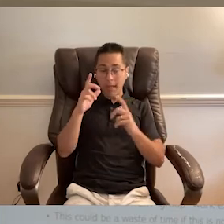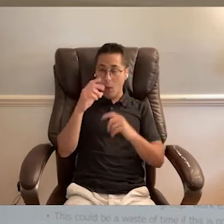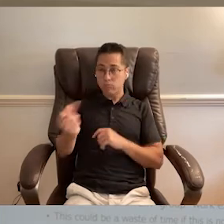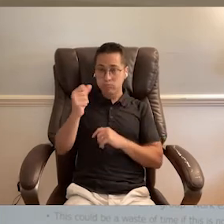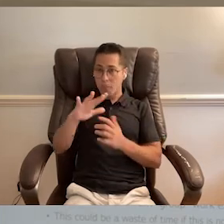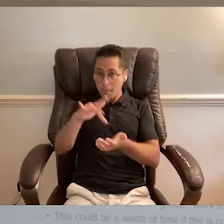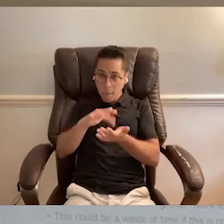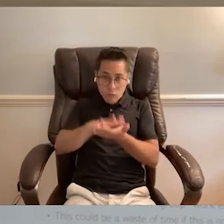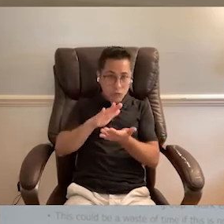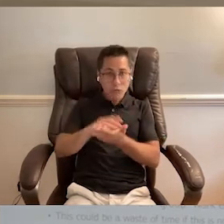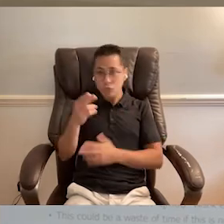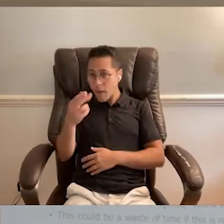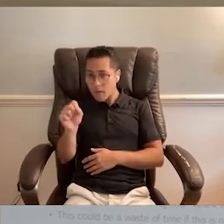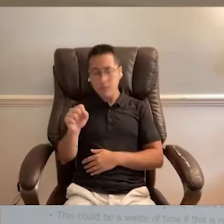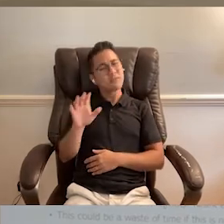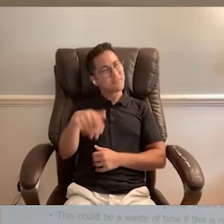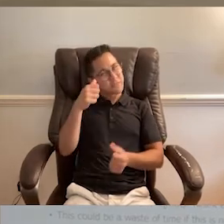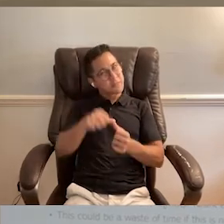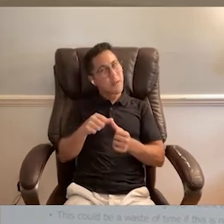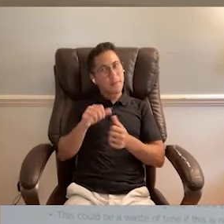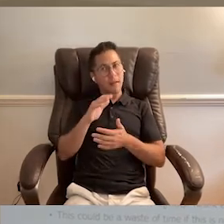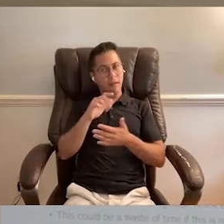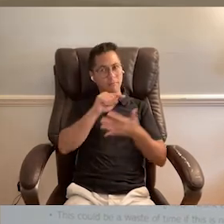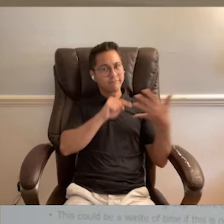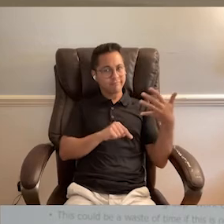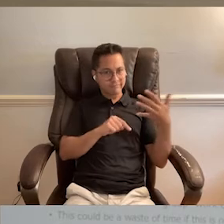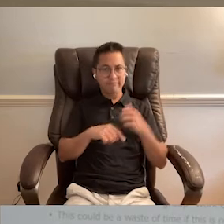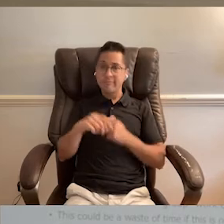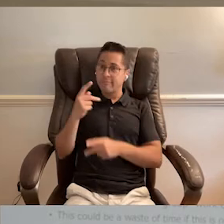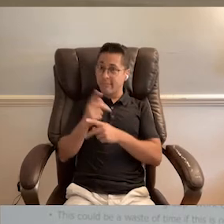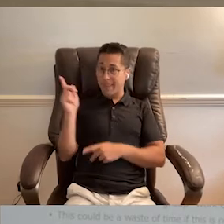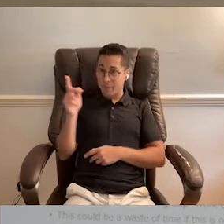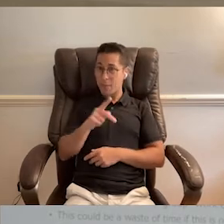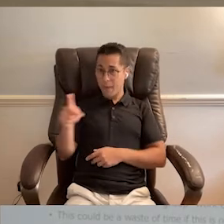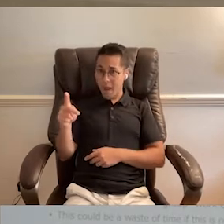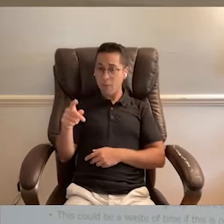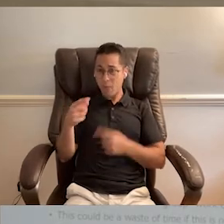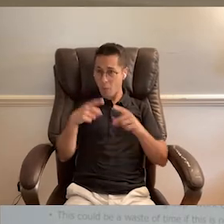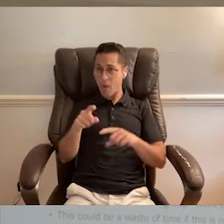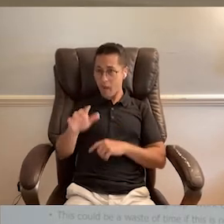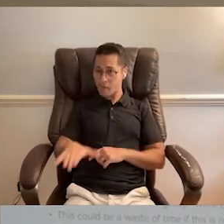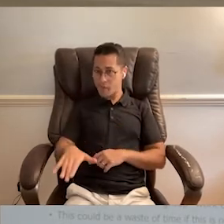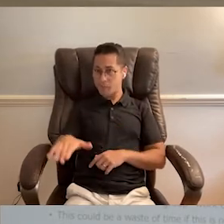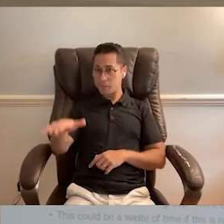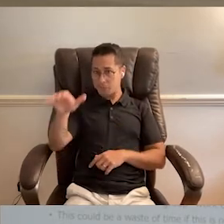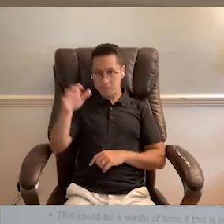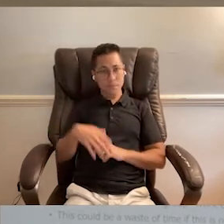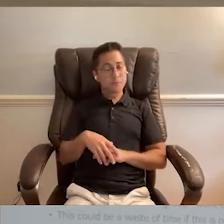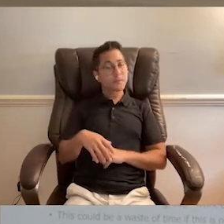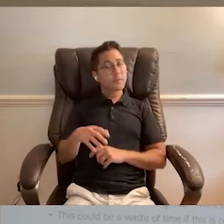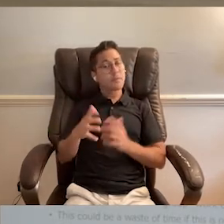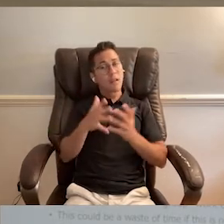So remember some of these things. Keep this PowerPoint as they get older. So, a lot of times they will